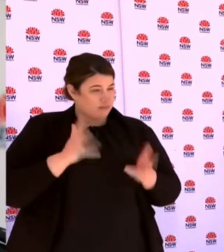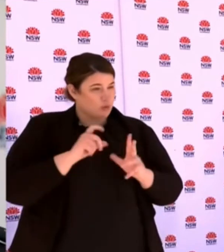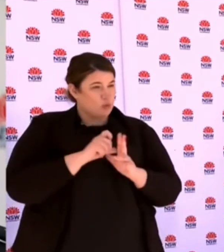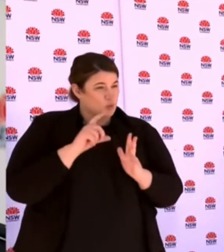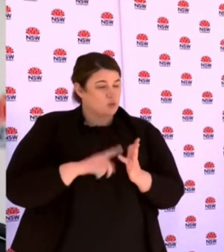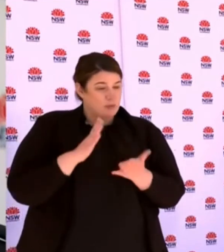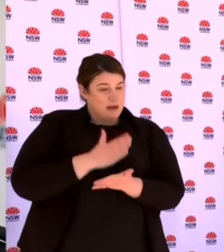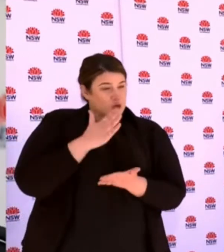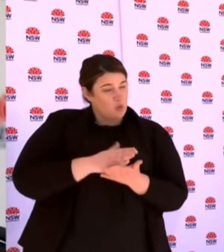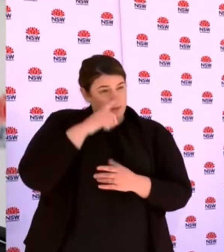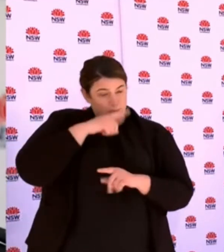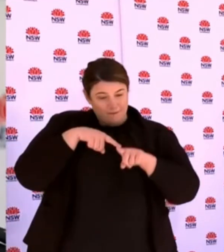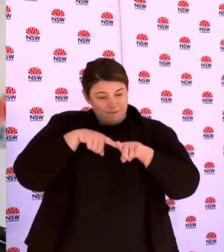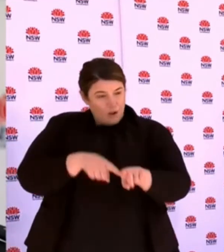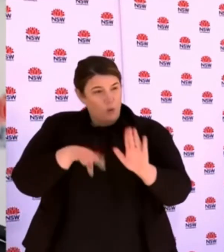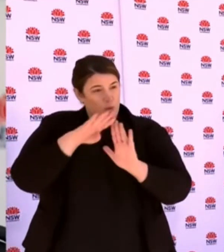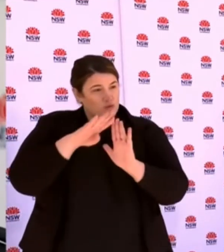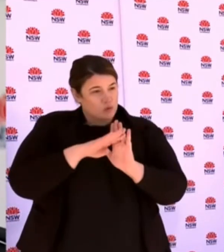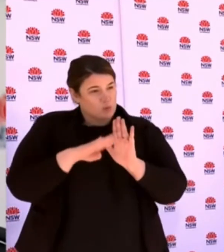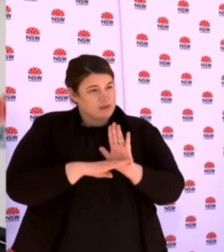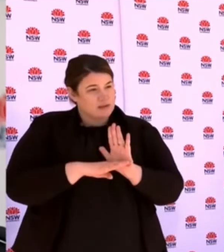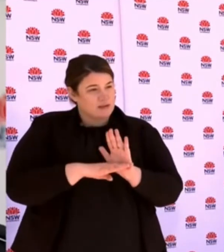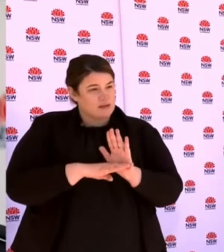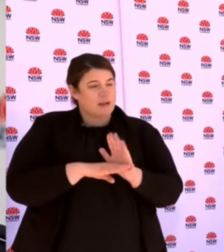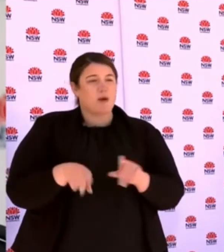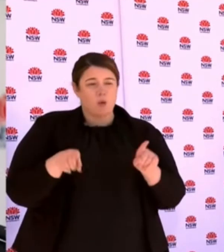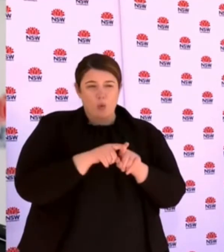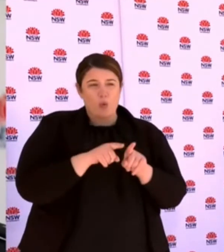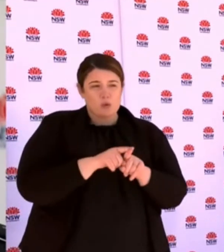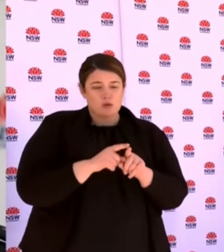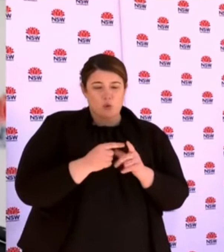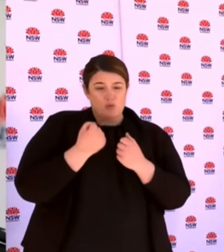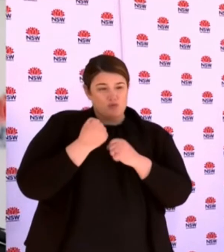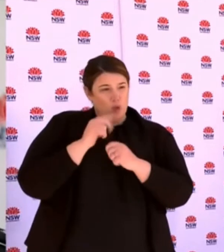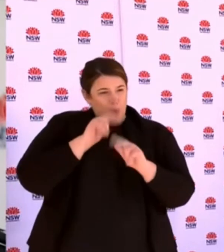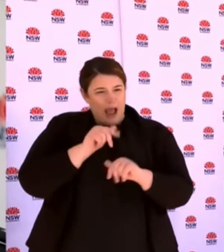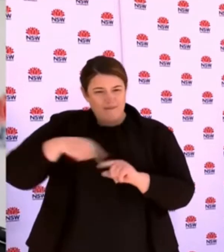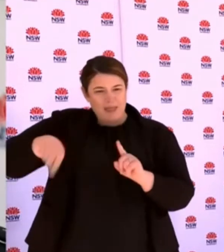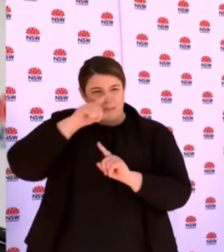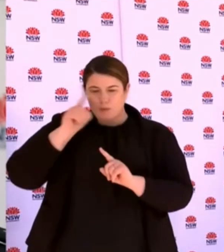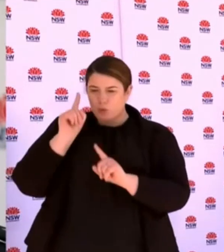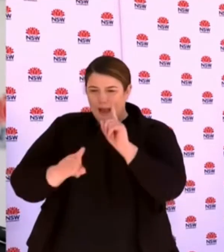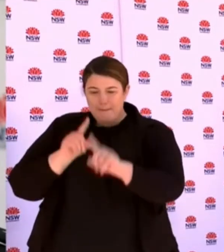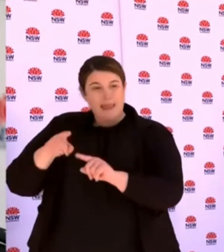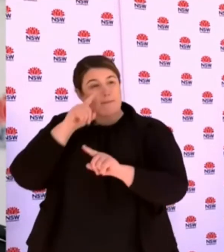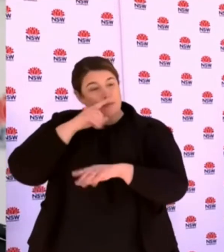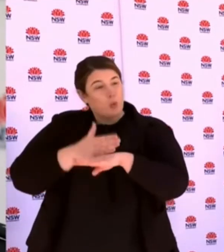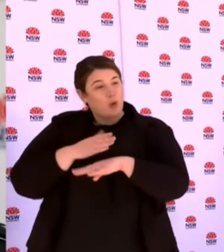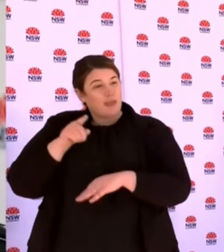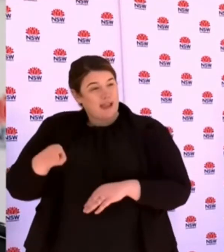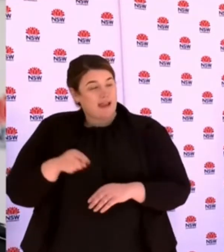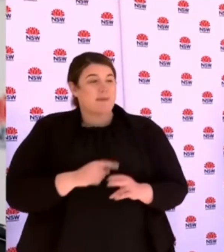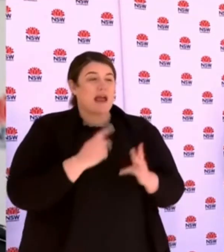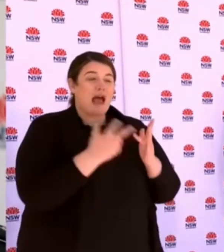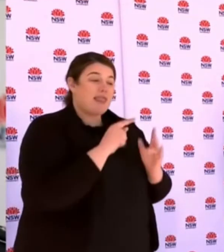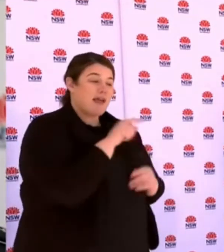take to make sure that people not only comply with the public health orders, but they also protect their customers and their workers.